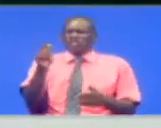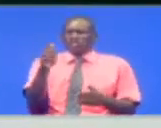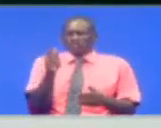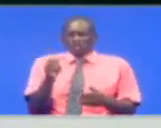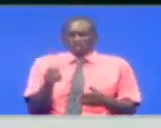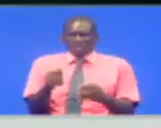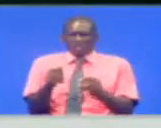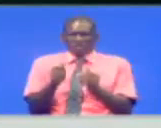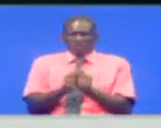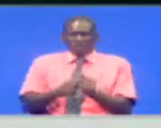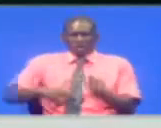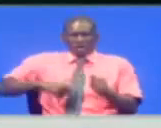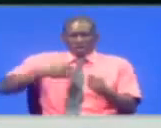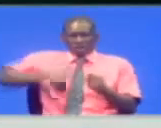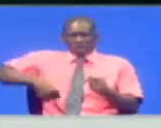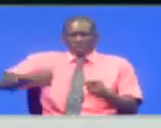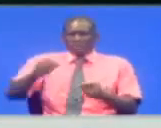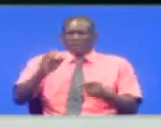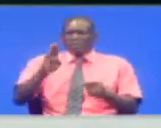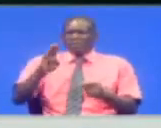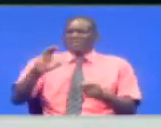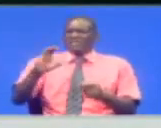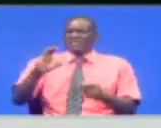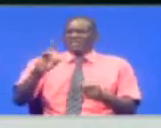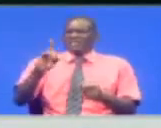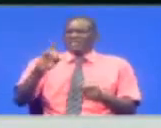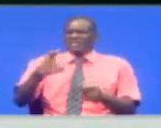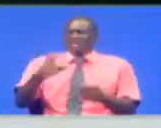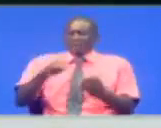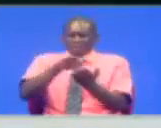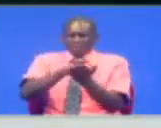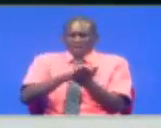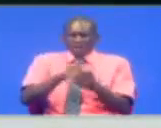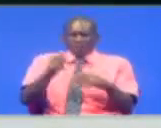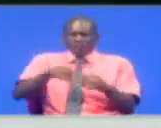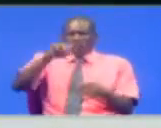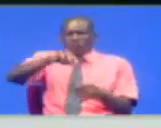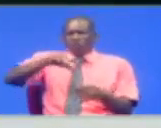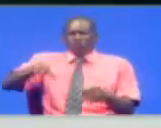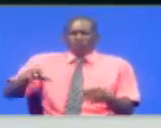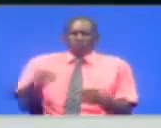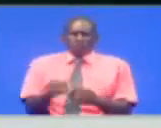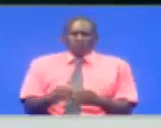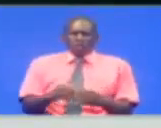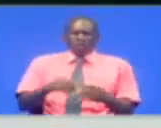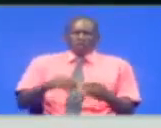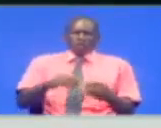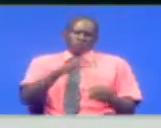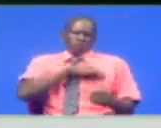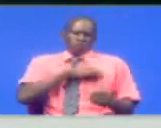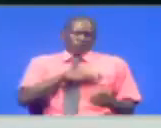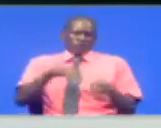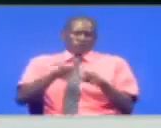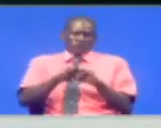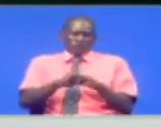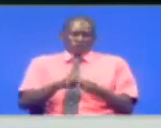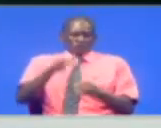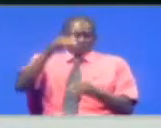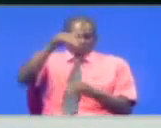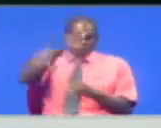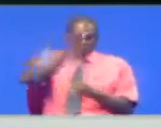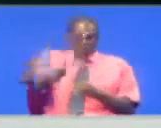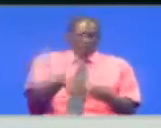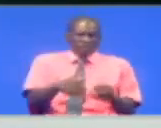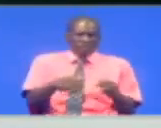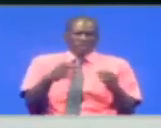by the acquisition of BCDC Bank in the Democratic Republic of Congo. Net profit, however, took a hit,